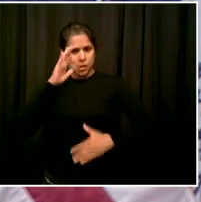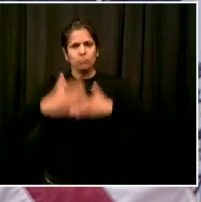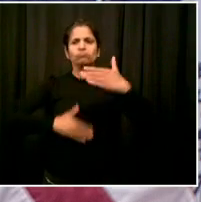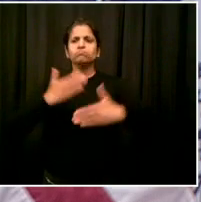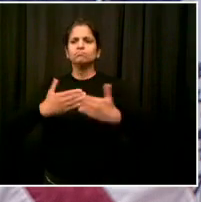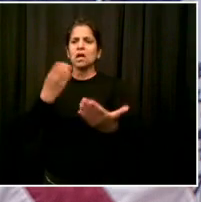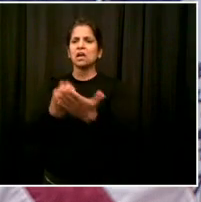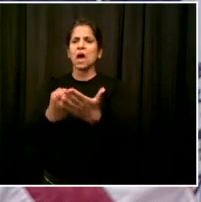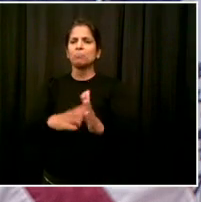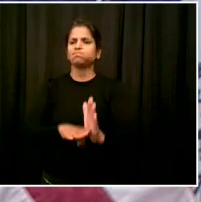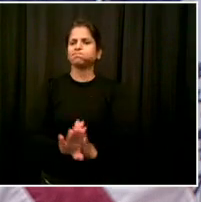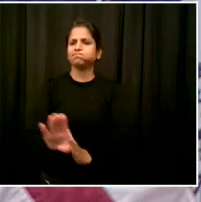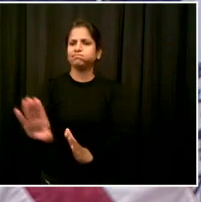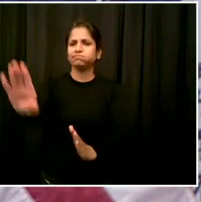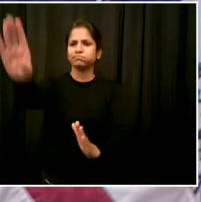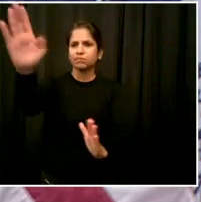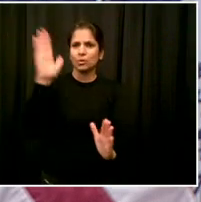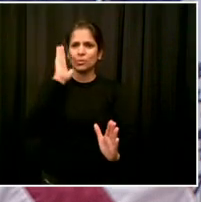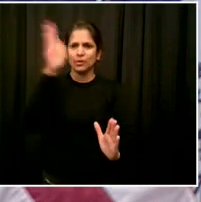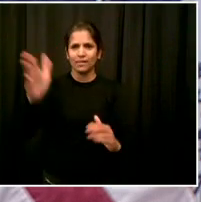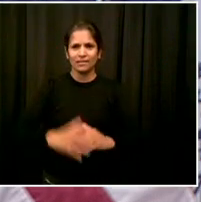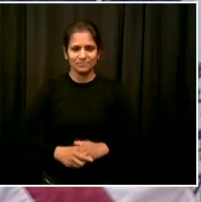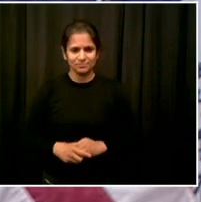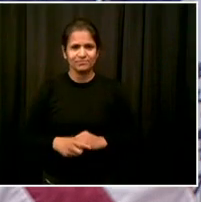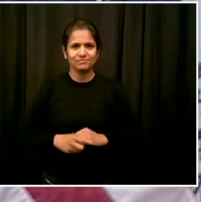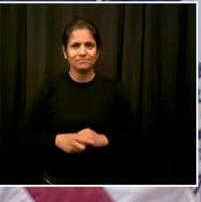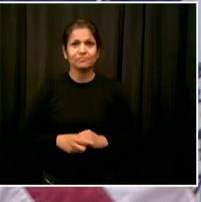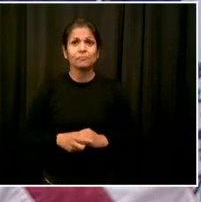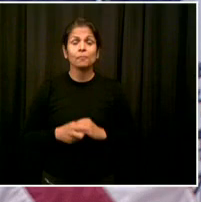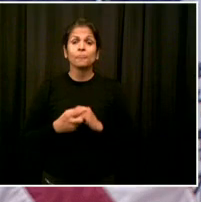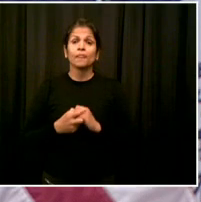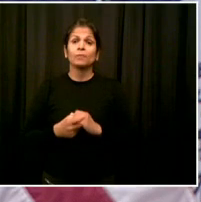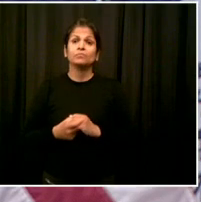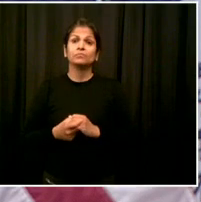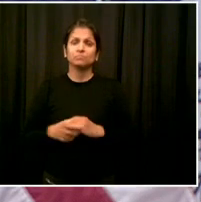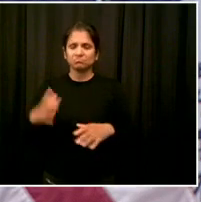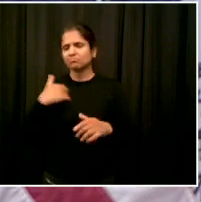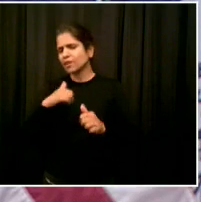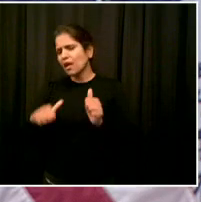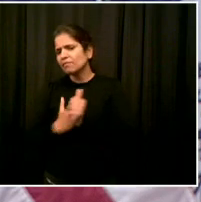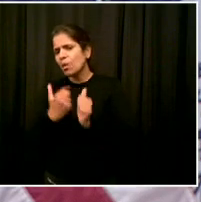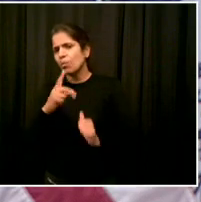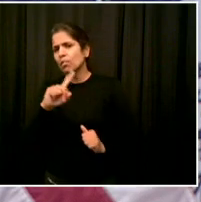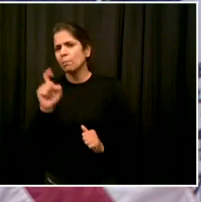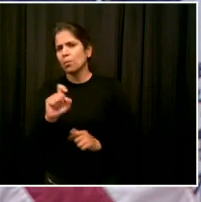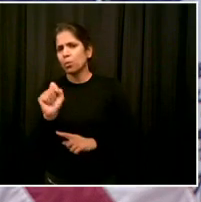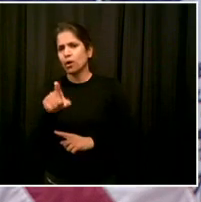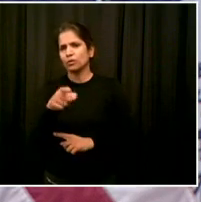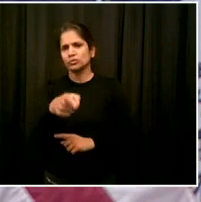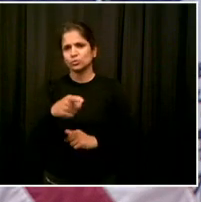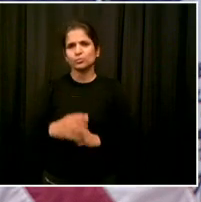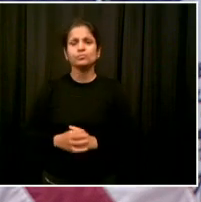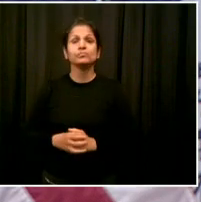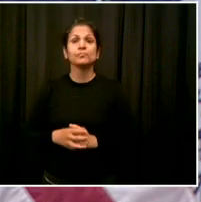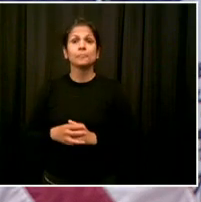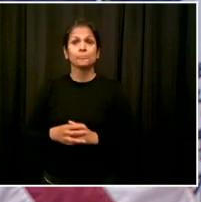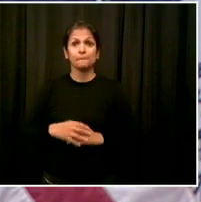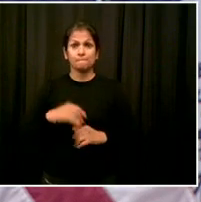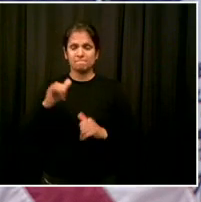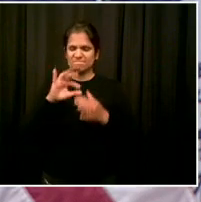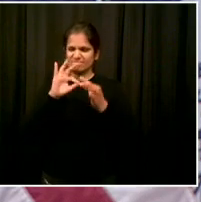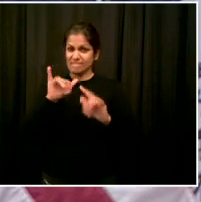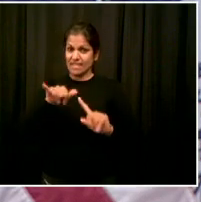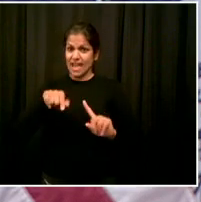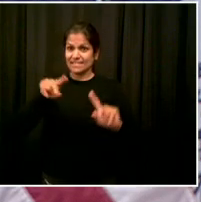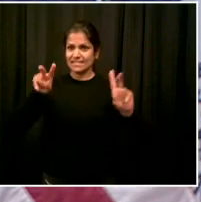Yeah, can I follow up a little bit? Because one of the central issues for these people, the central question really is